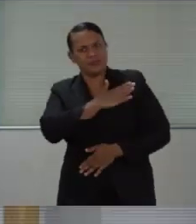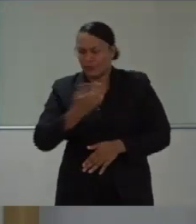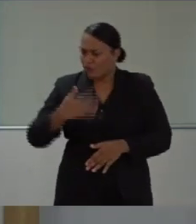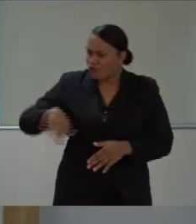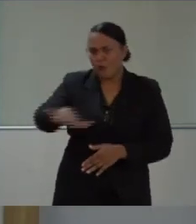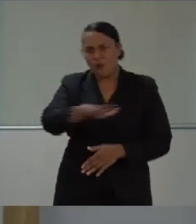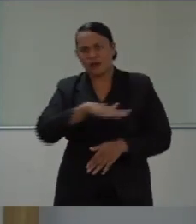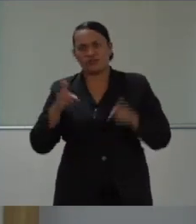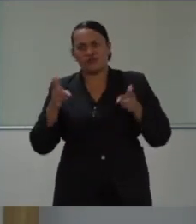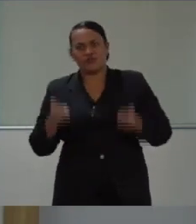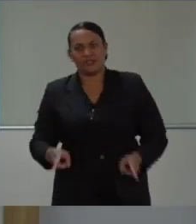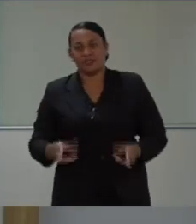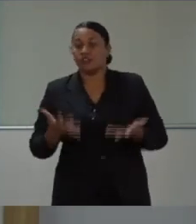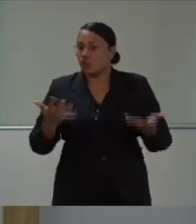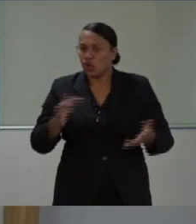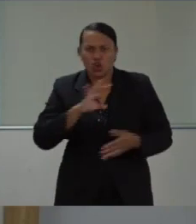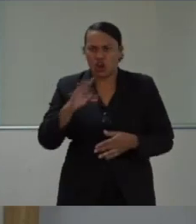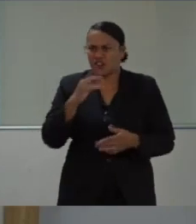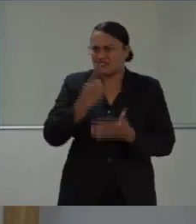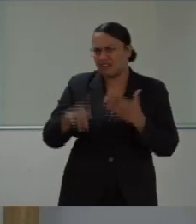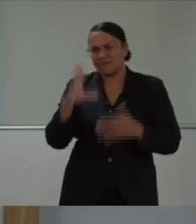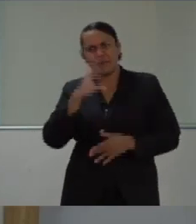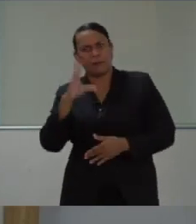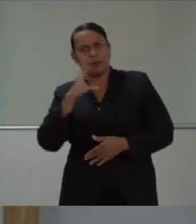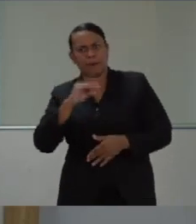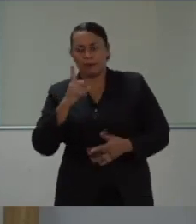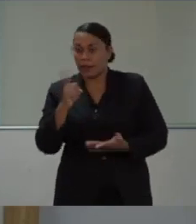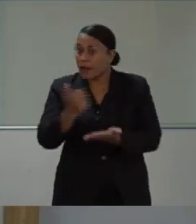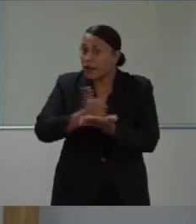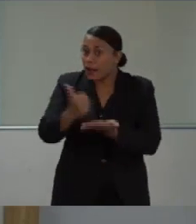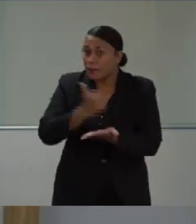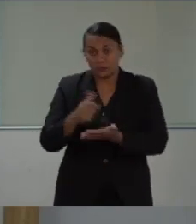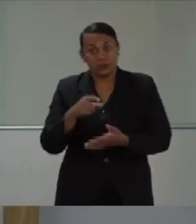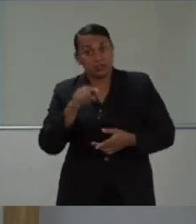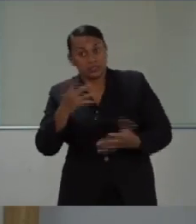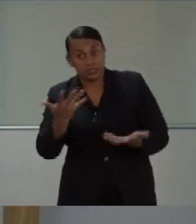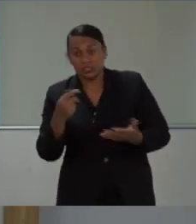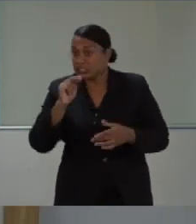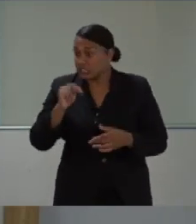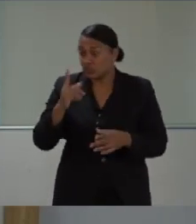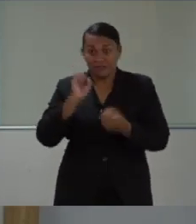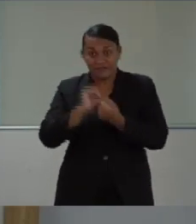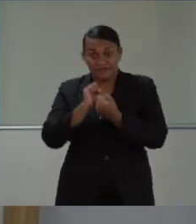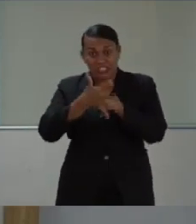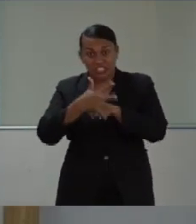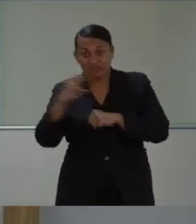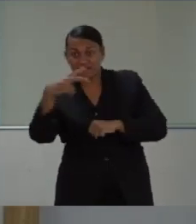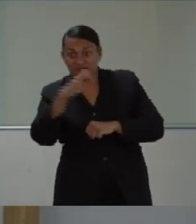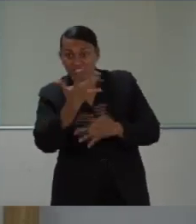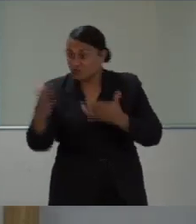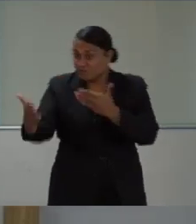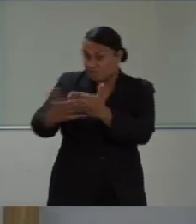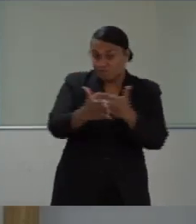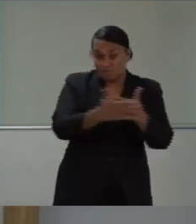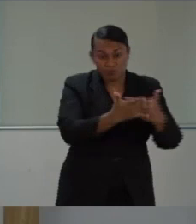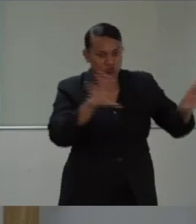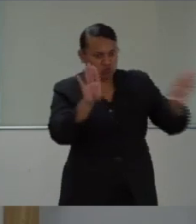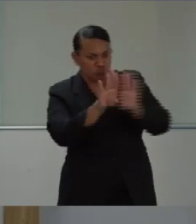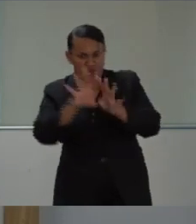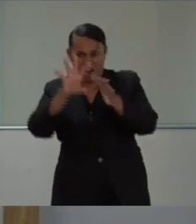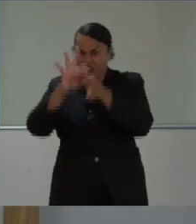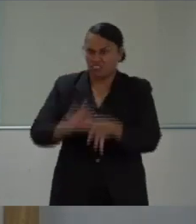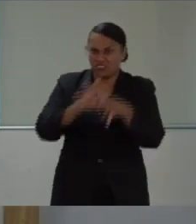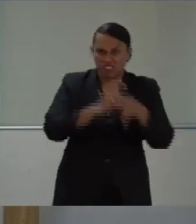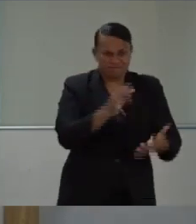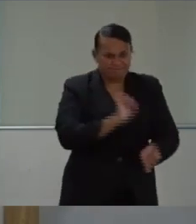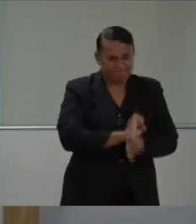Not only in words, but in action. Because while this virus can shut borders, keep us at home and even take